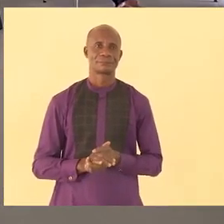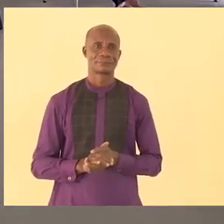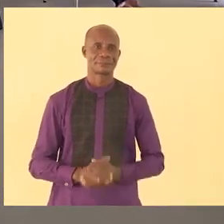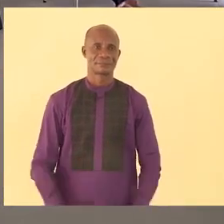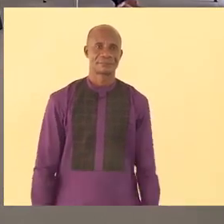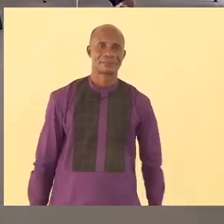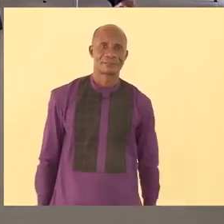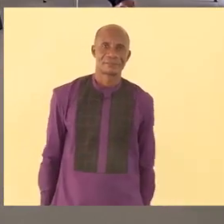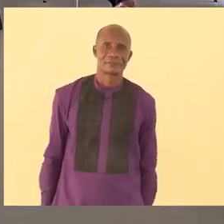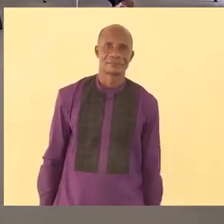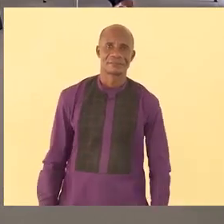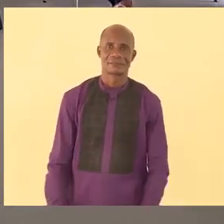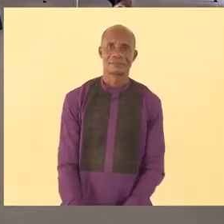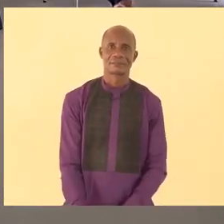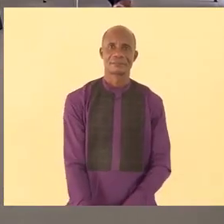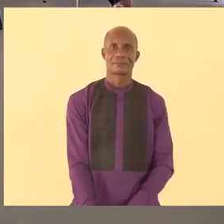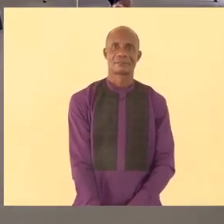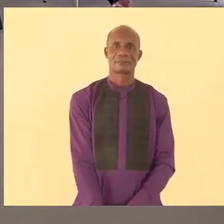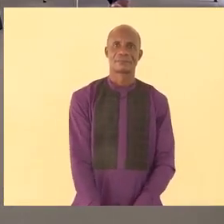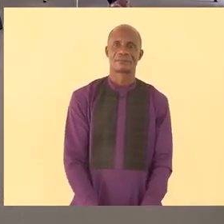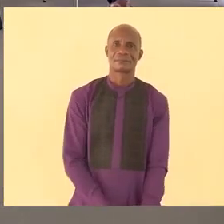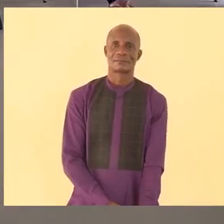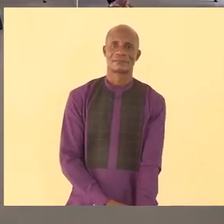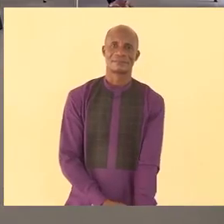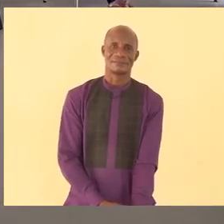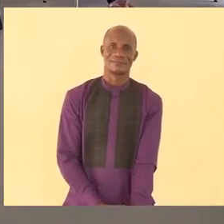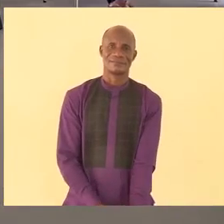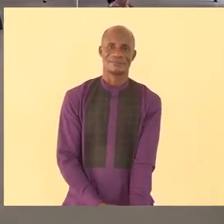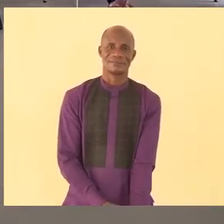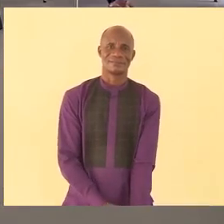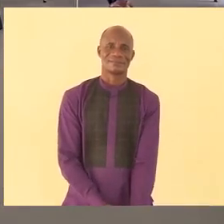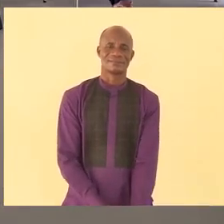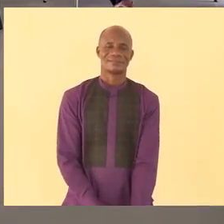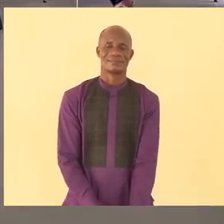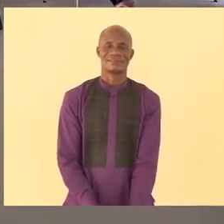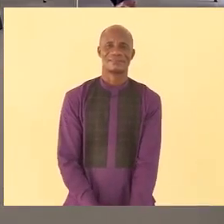Inya's own is white, so she may be smart, she may be frowning inside, but we don't know even.